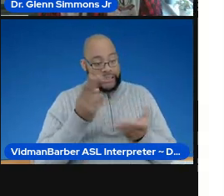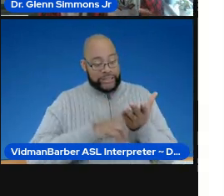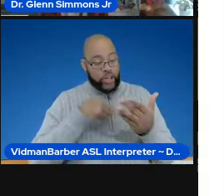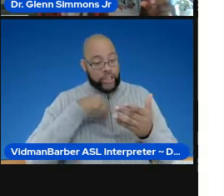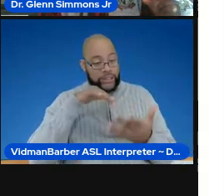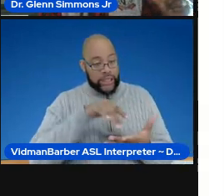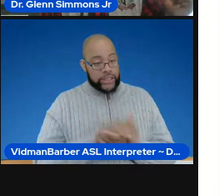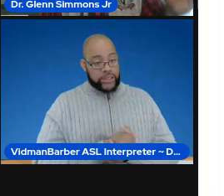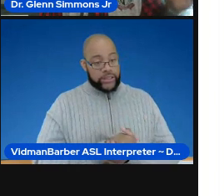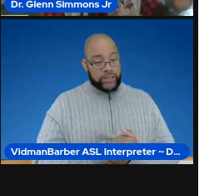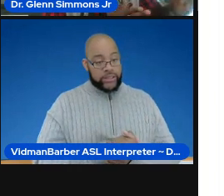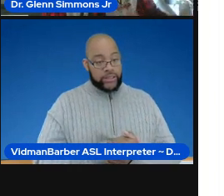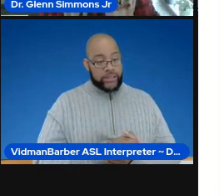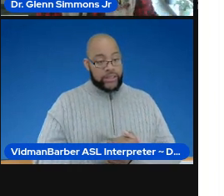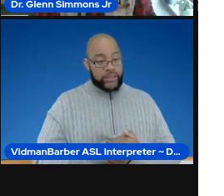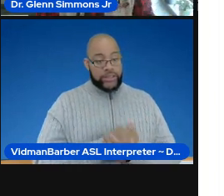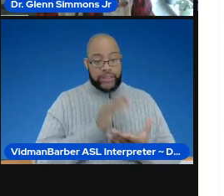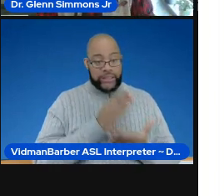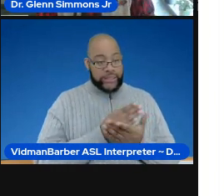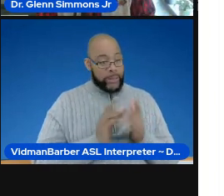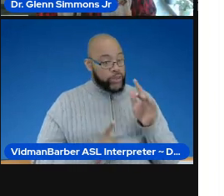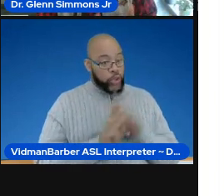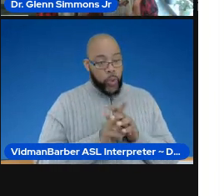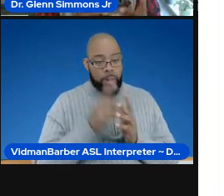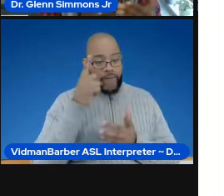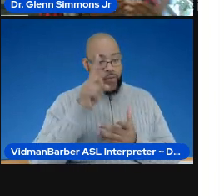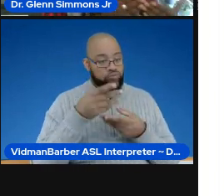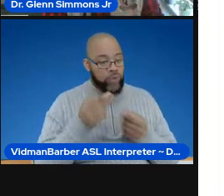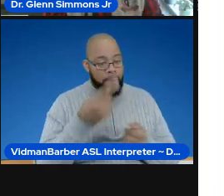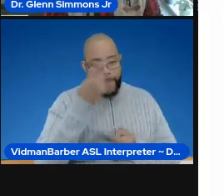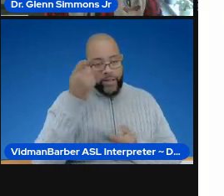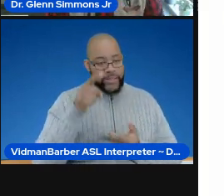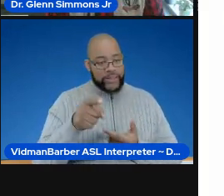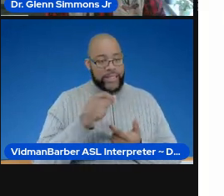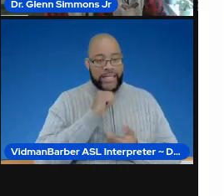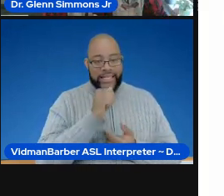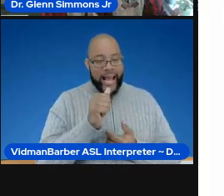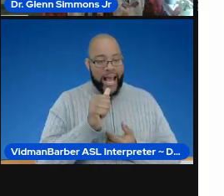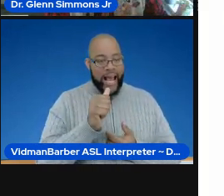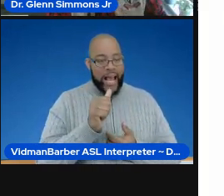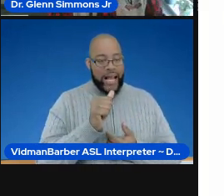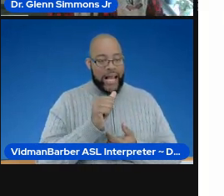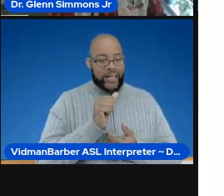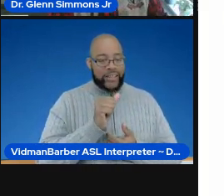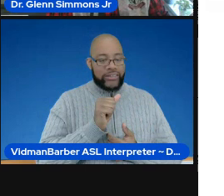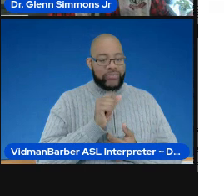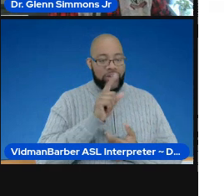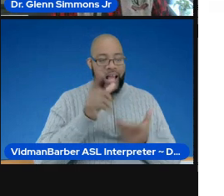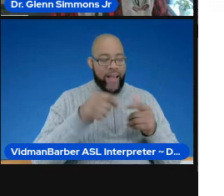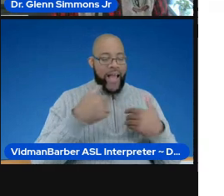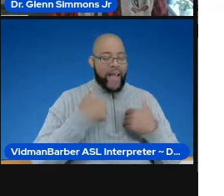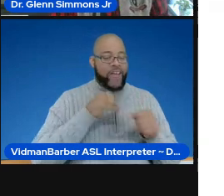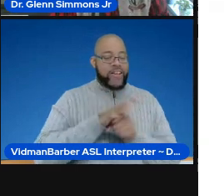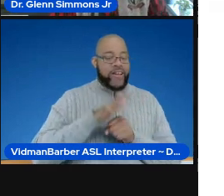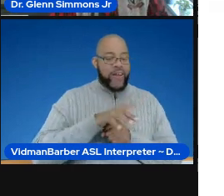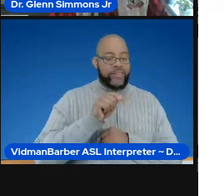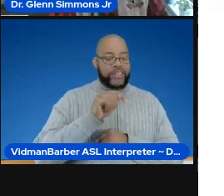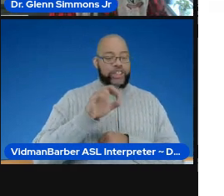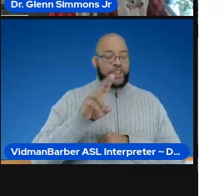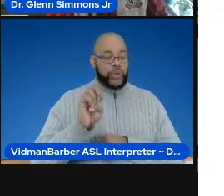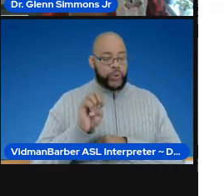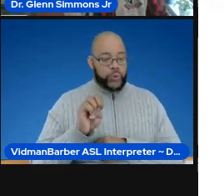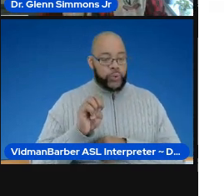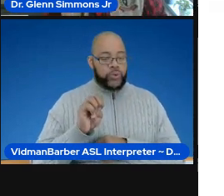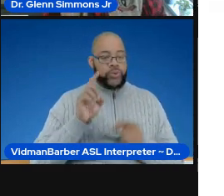studies stopped showing up for treatment because they weren't necessarily going to have enough tissue